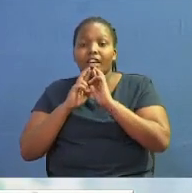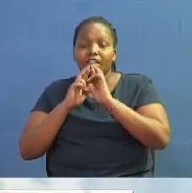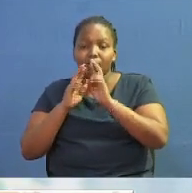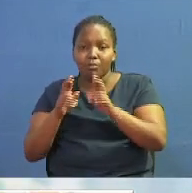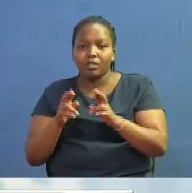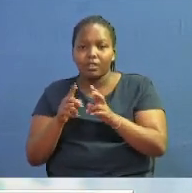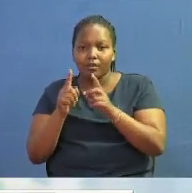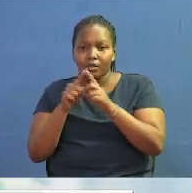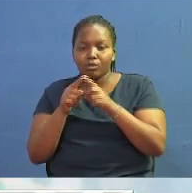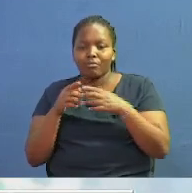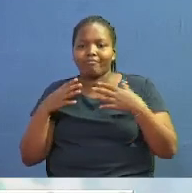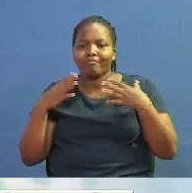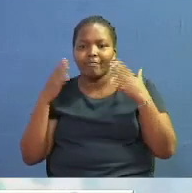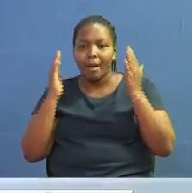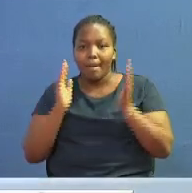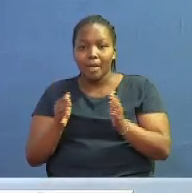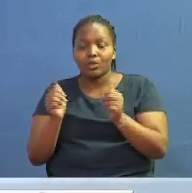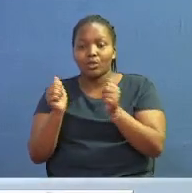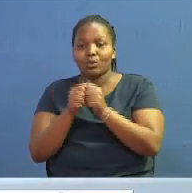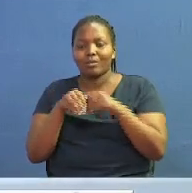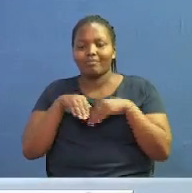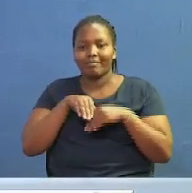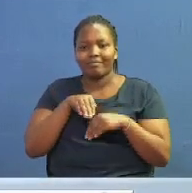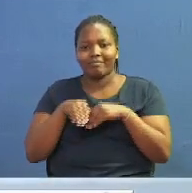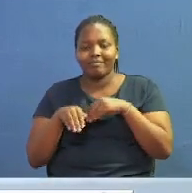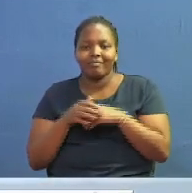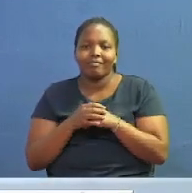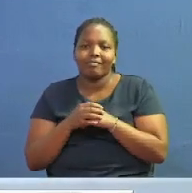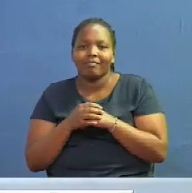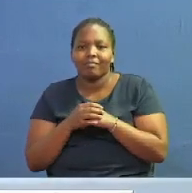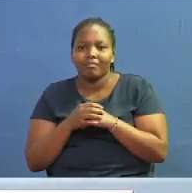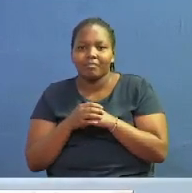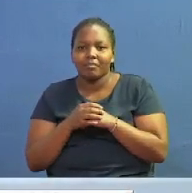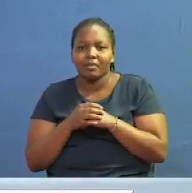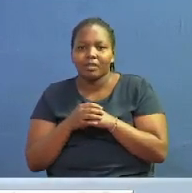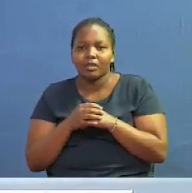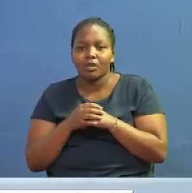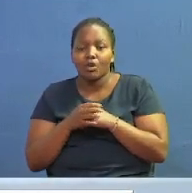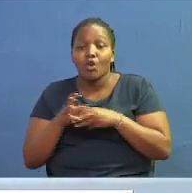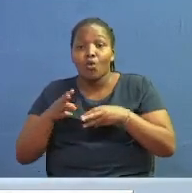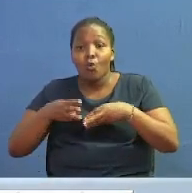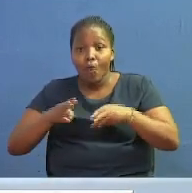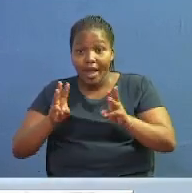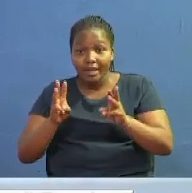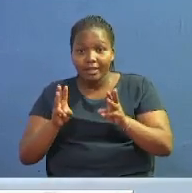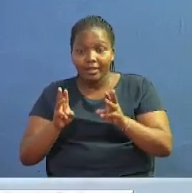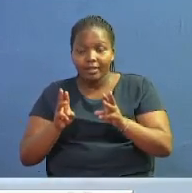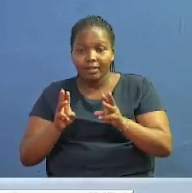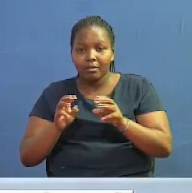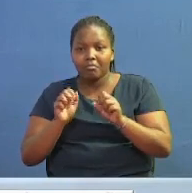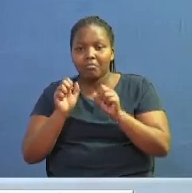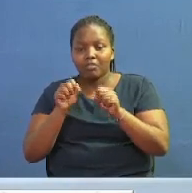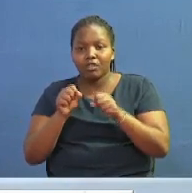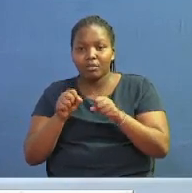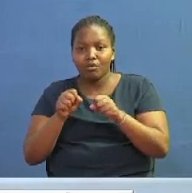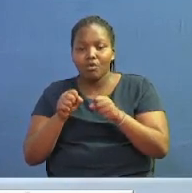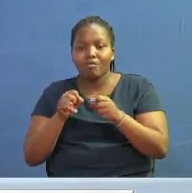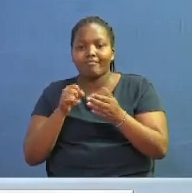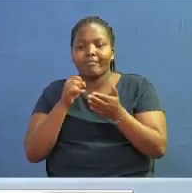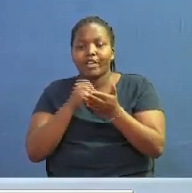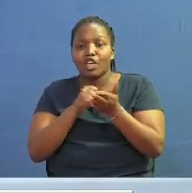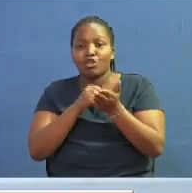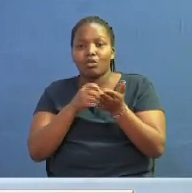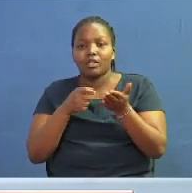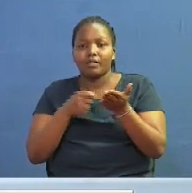with disabilities. Right. So what are some of the steps that can be taken to innovate disability inclusive technology,